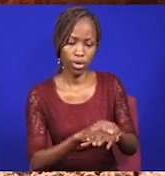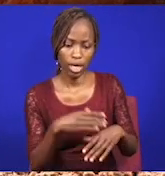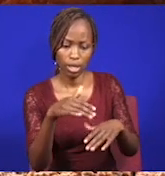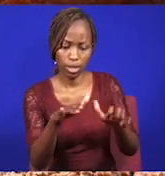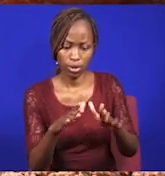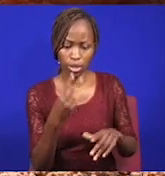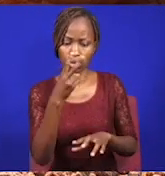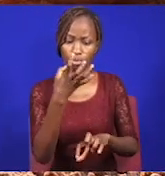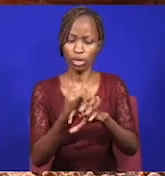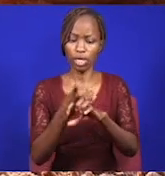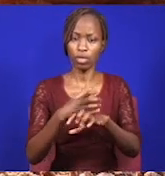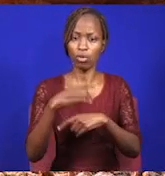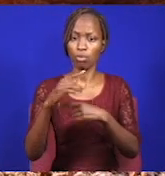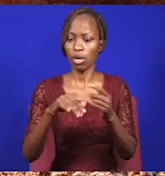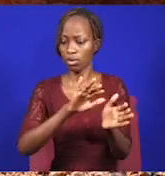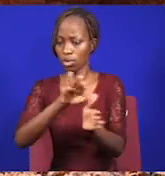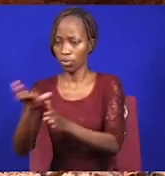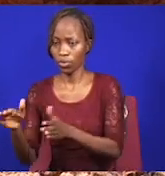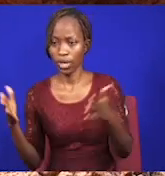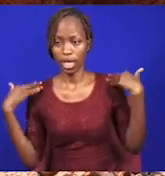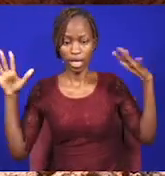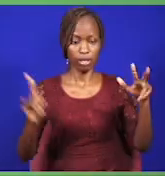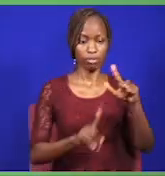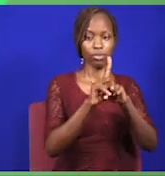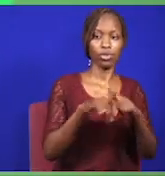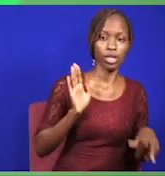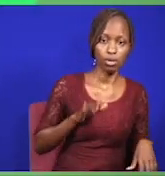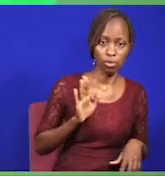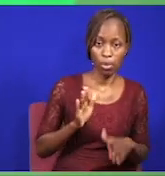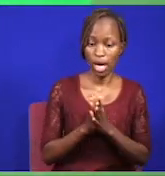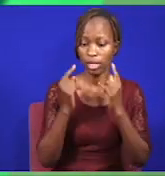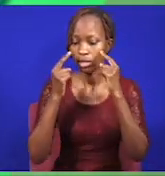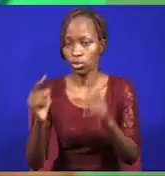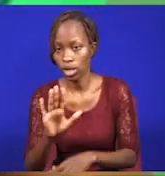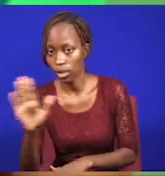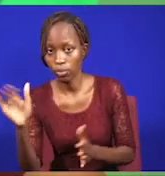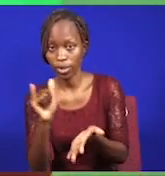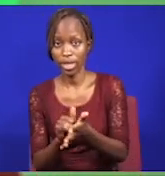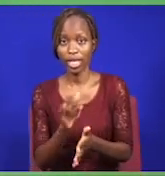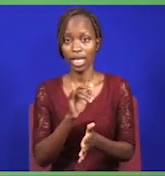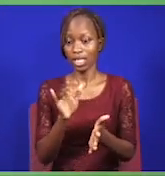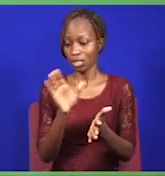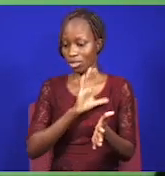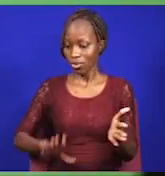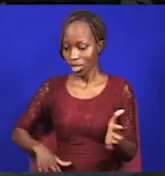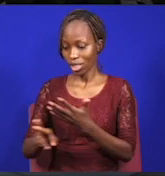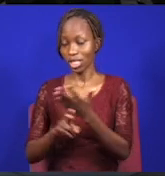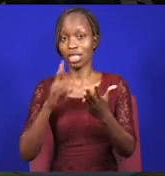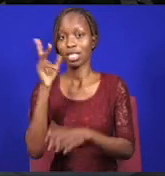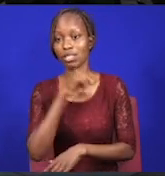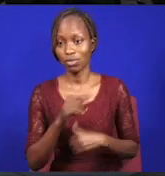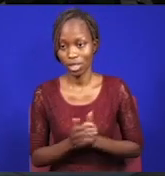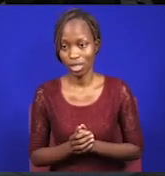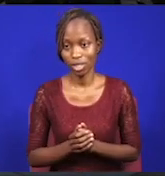stone had rolled away. Angels appeared to the women and announced to them that Christ had risen.